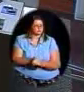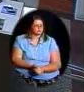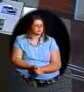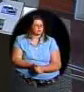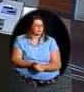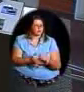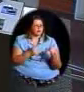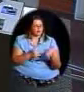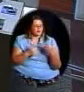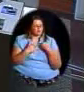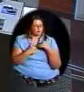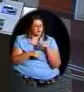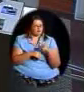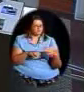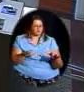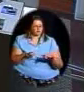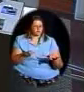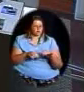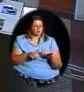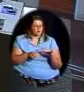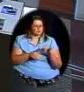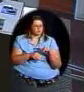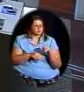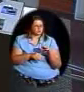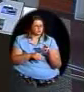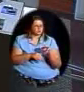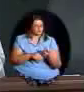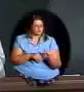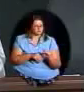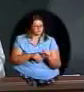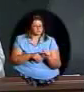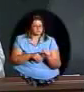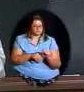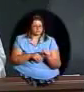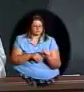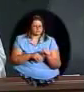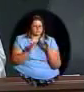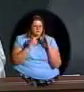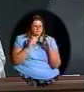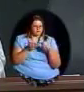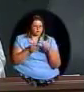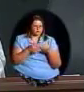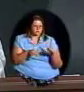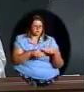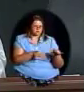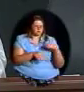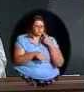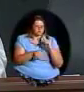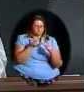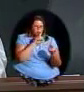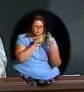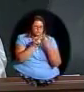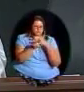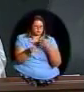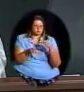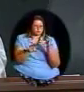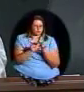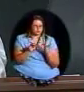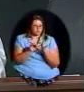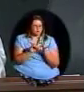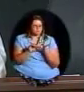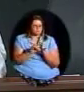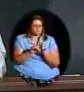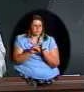Then we have other action items that are going to be taken separately by the board for consideration and vote, following by a